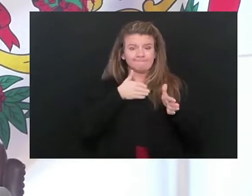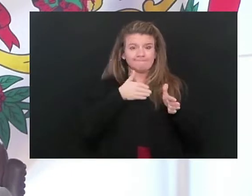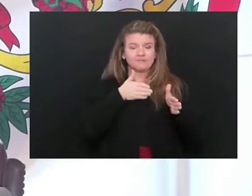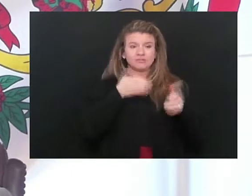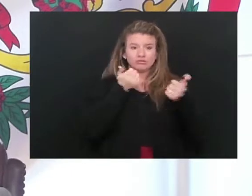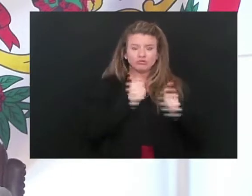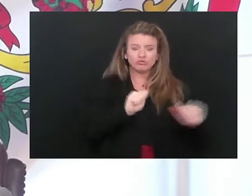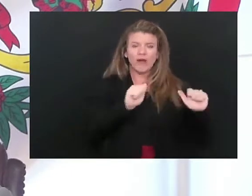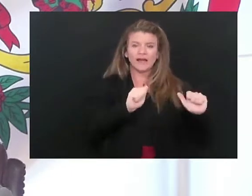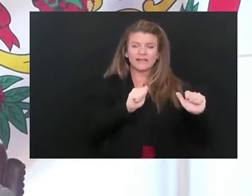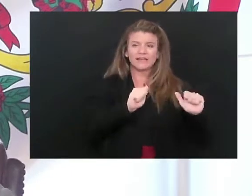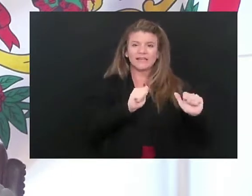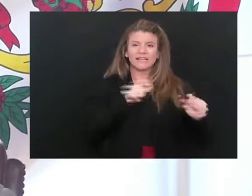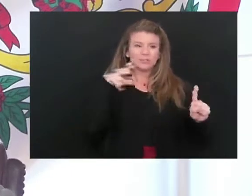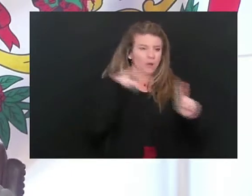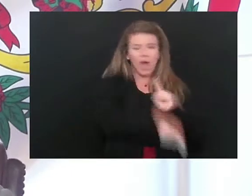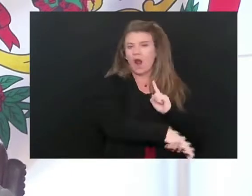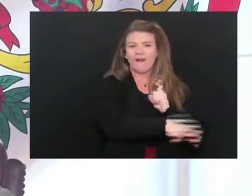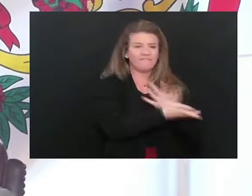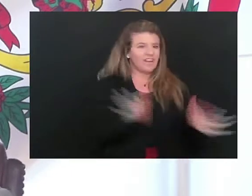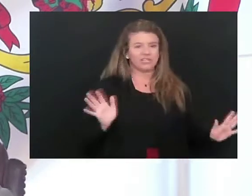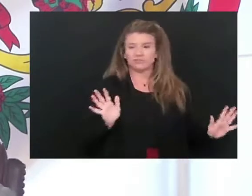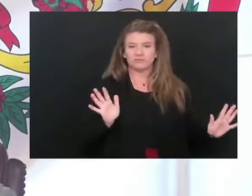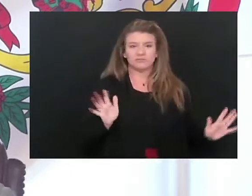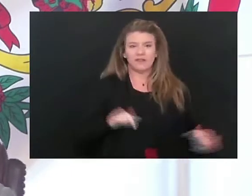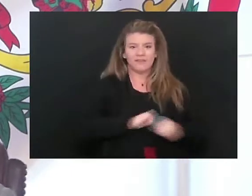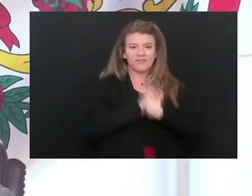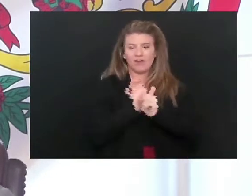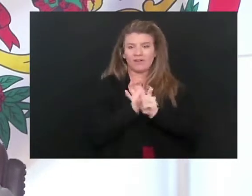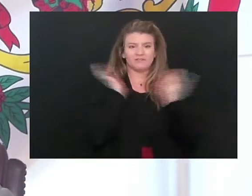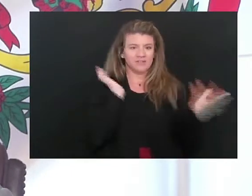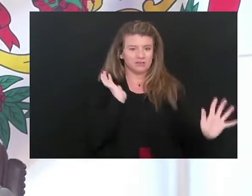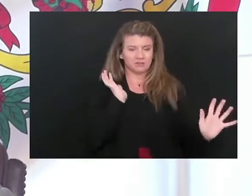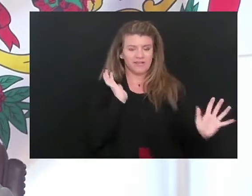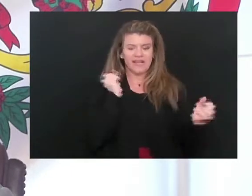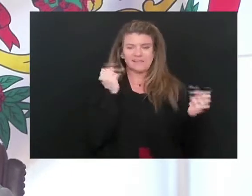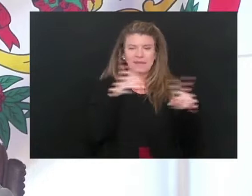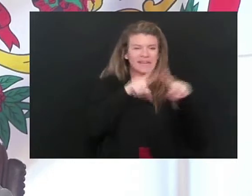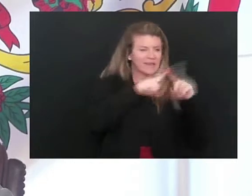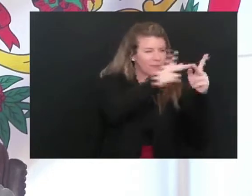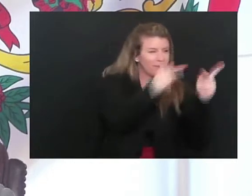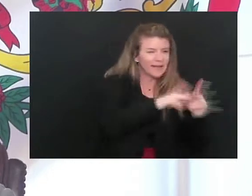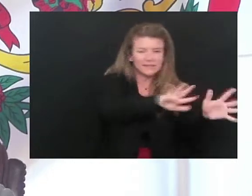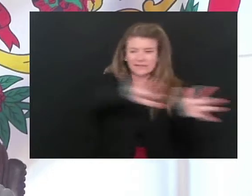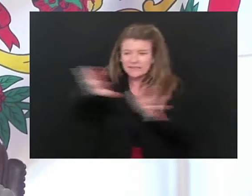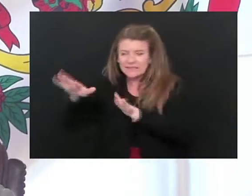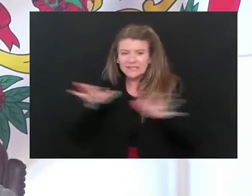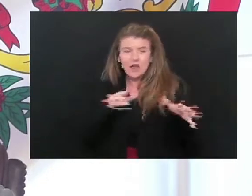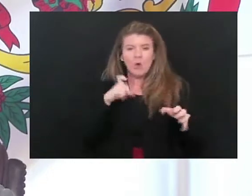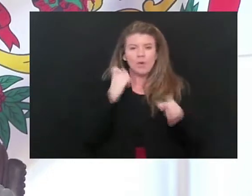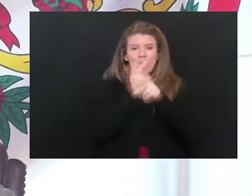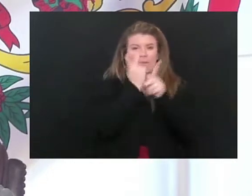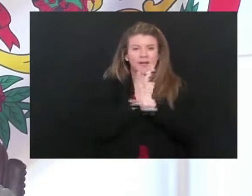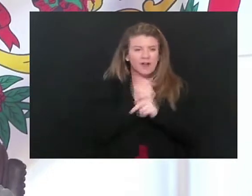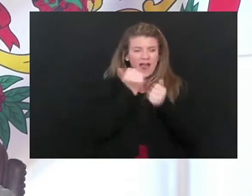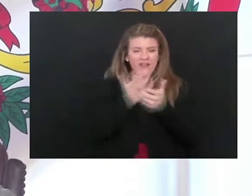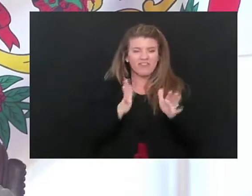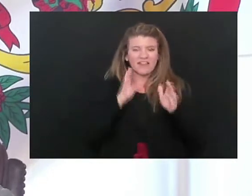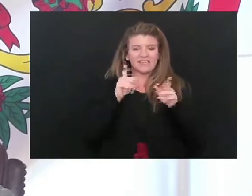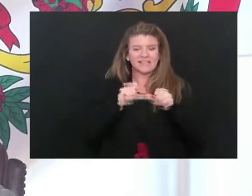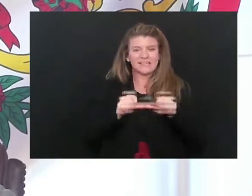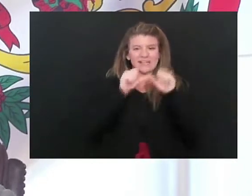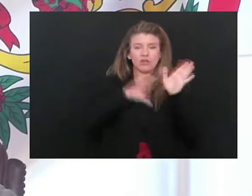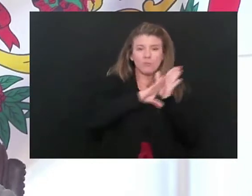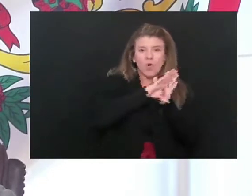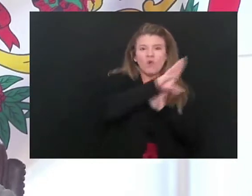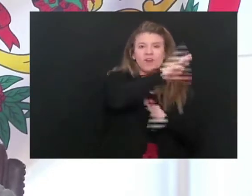trying to cut this thing off at its knees. We've got it moving in the right direction as far as our elderly,